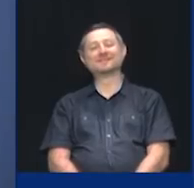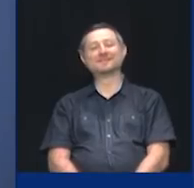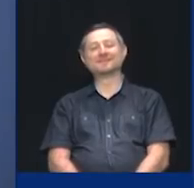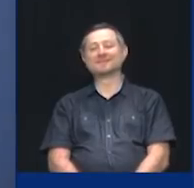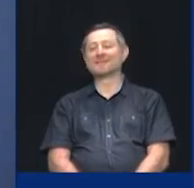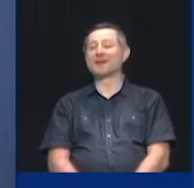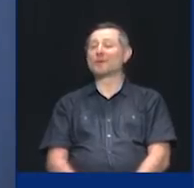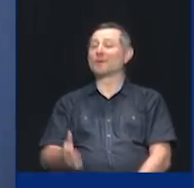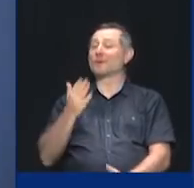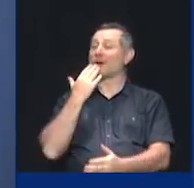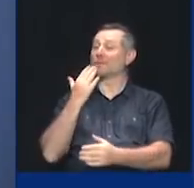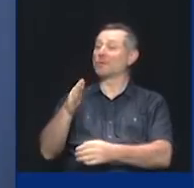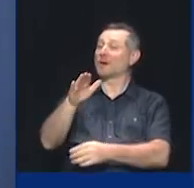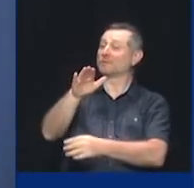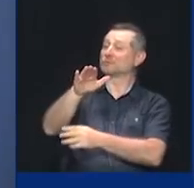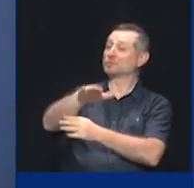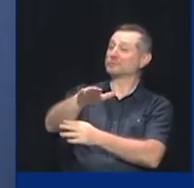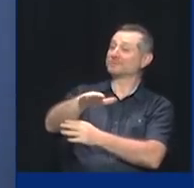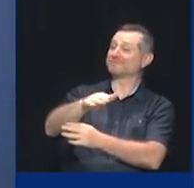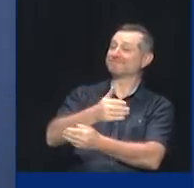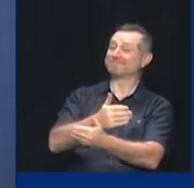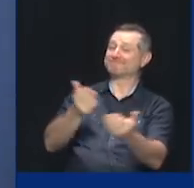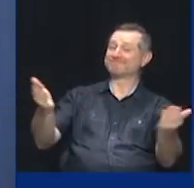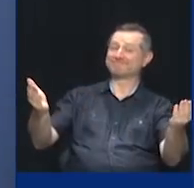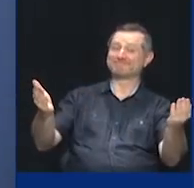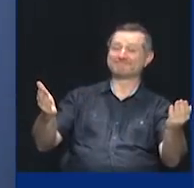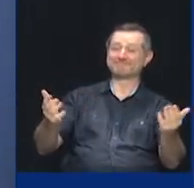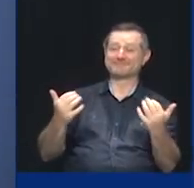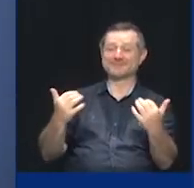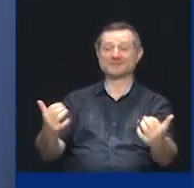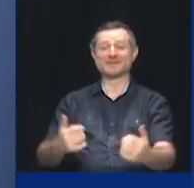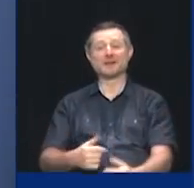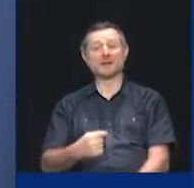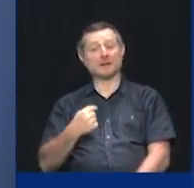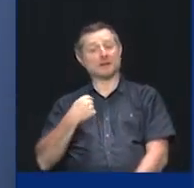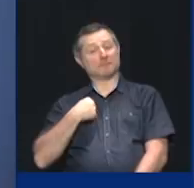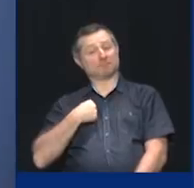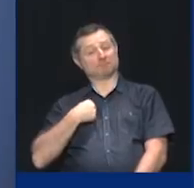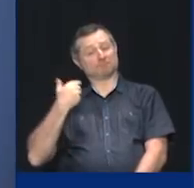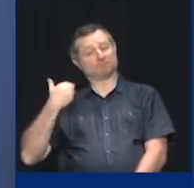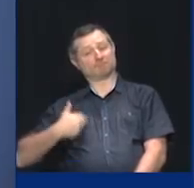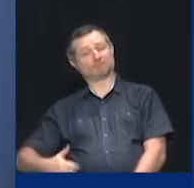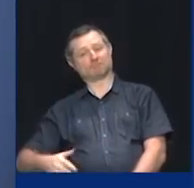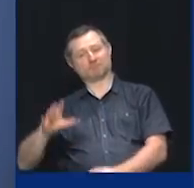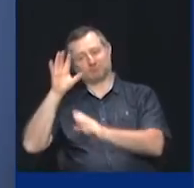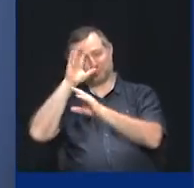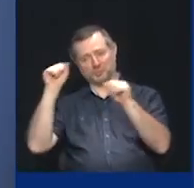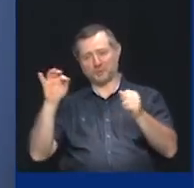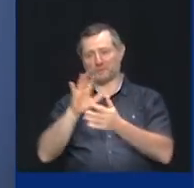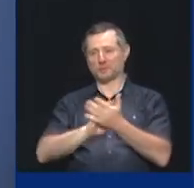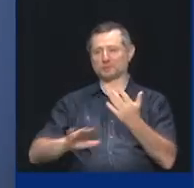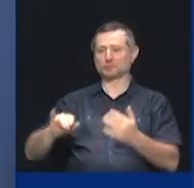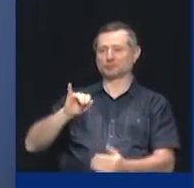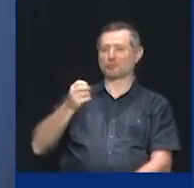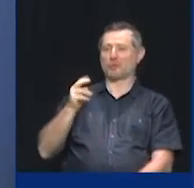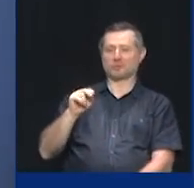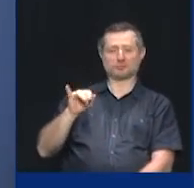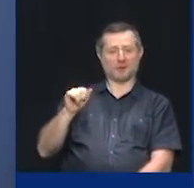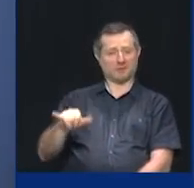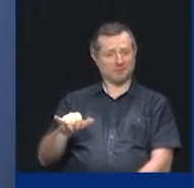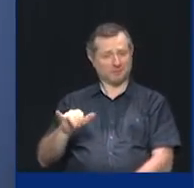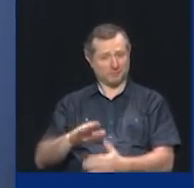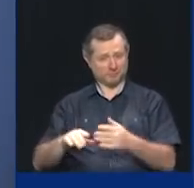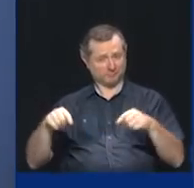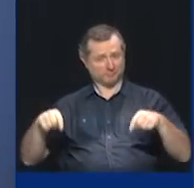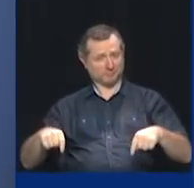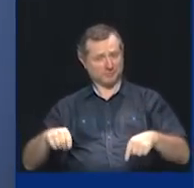Good afternoon, everyone. And I, as I mentioned, I'm the president of John Jay College of Criminal Justice, and we're honored to have Governor Cuomo here